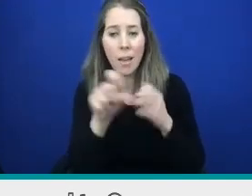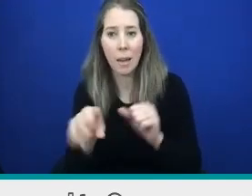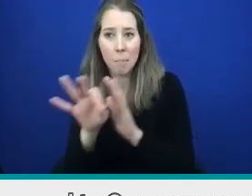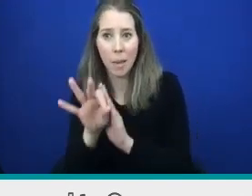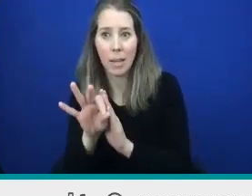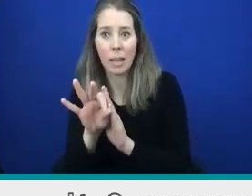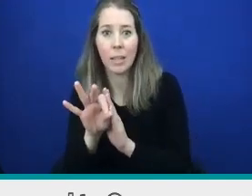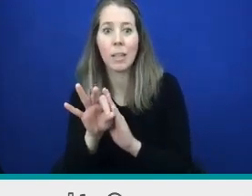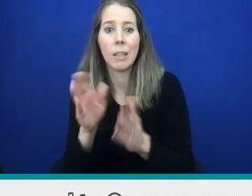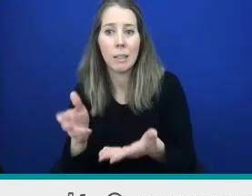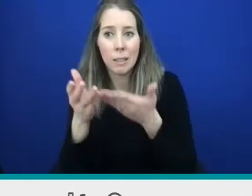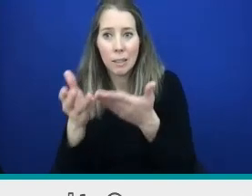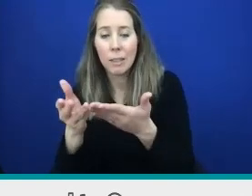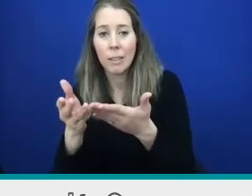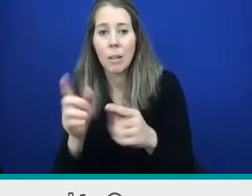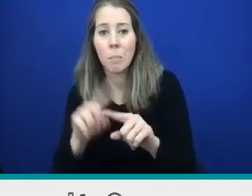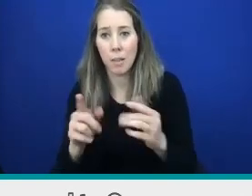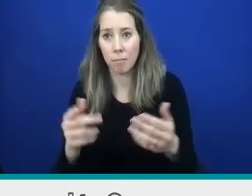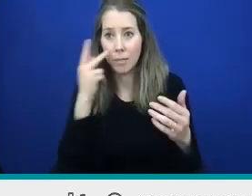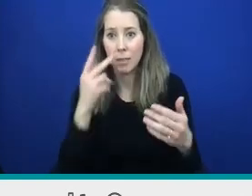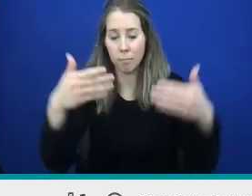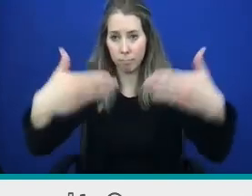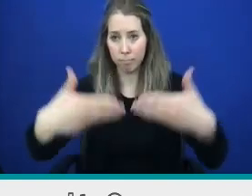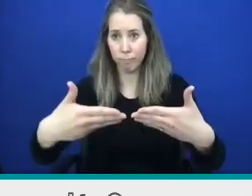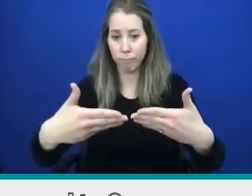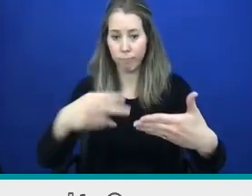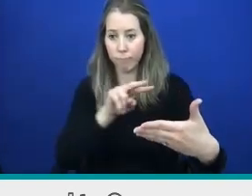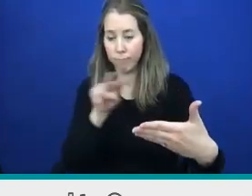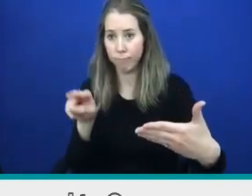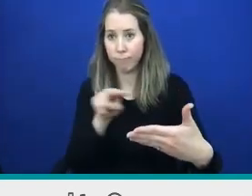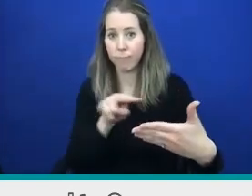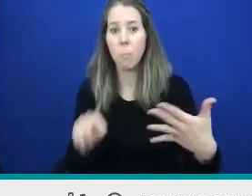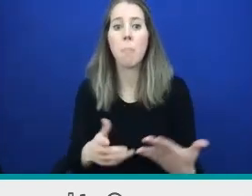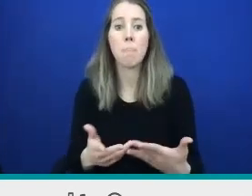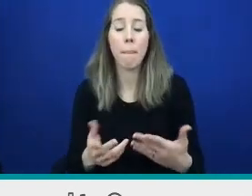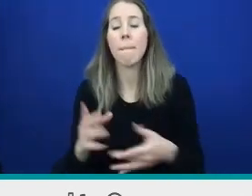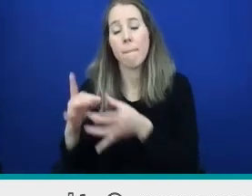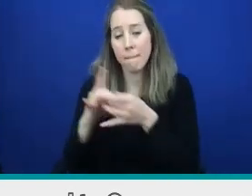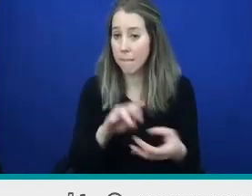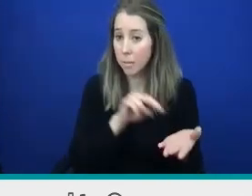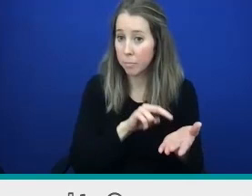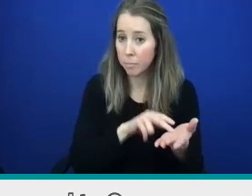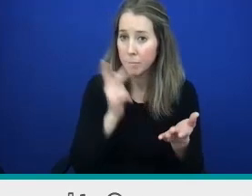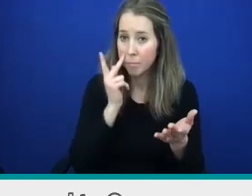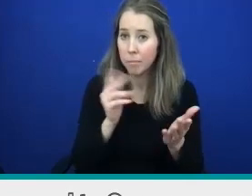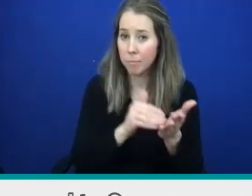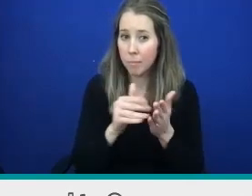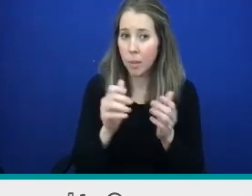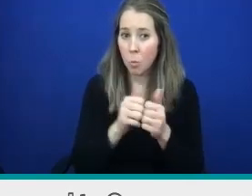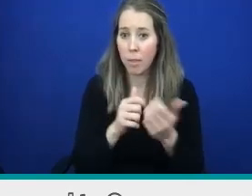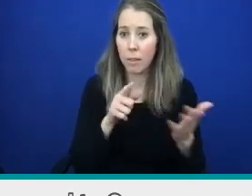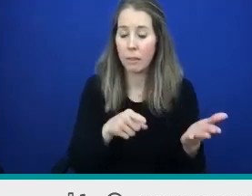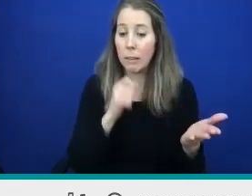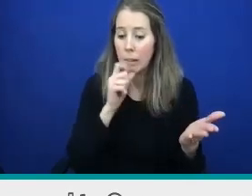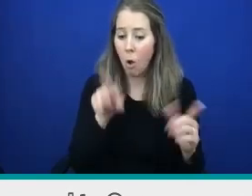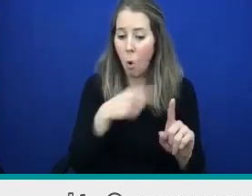you are seeing kind of the reaction side by side with that. Going back to nursing, we see this a lot with moving away from just